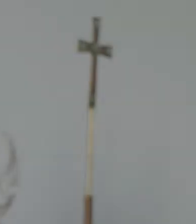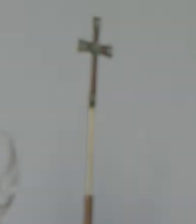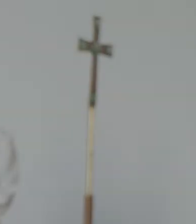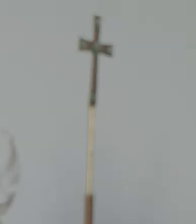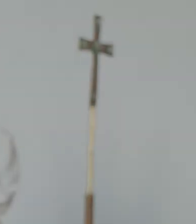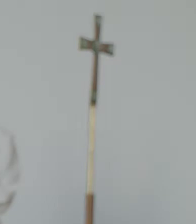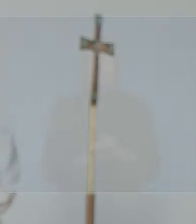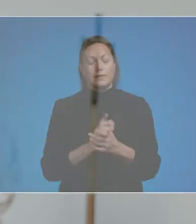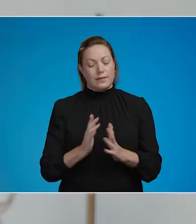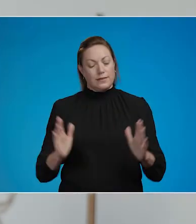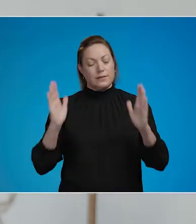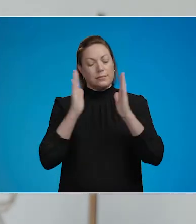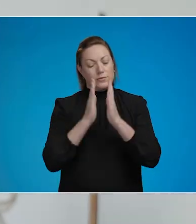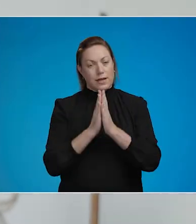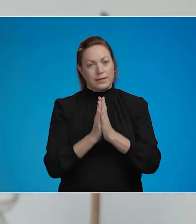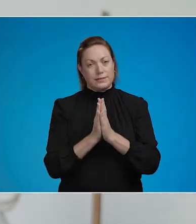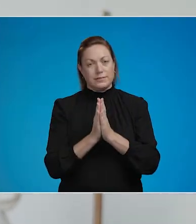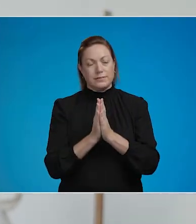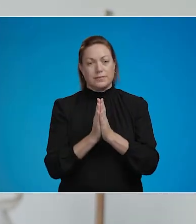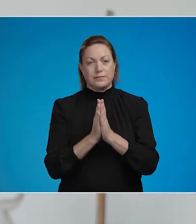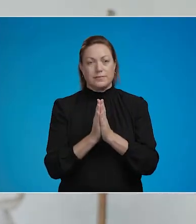Amen. Let us pray.